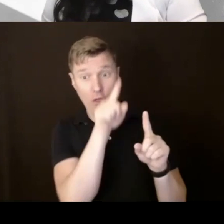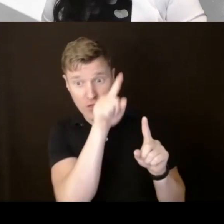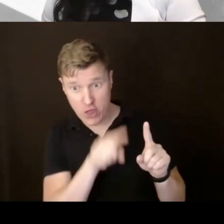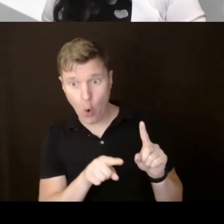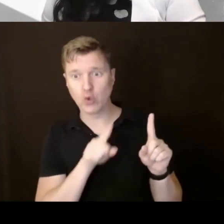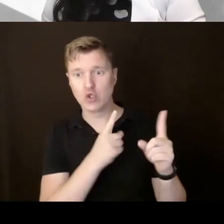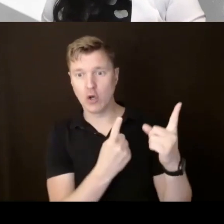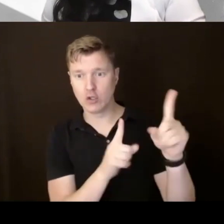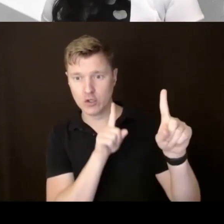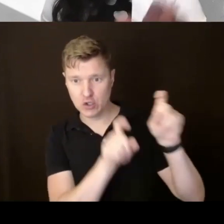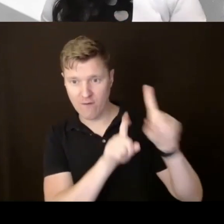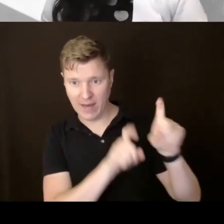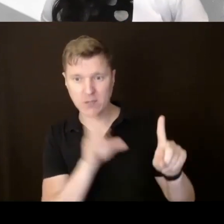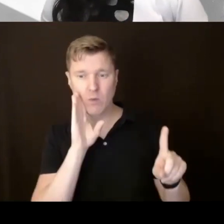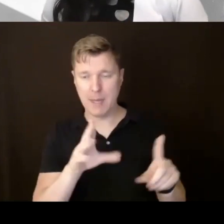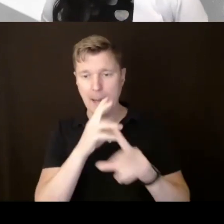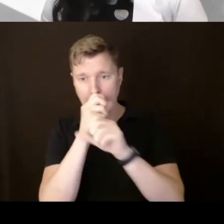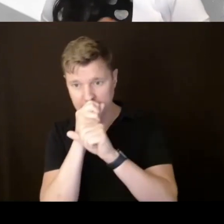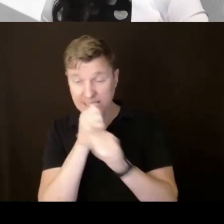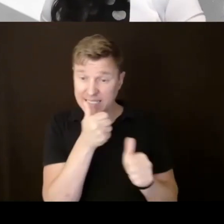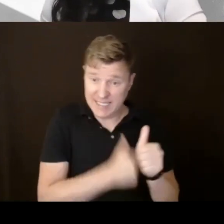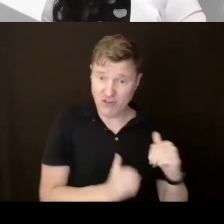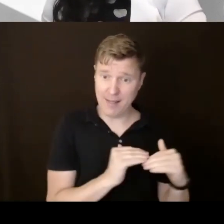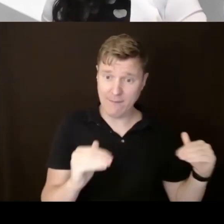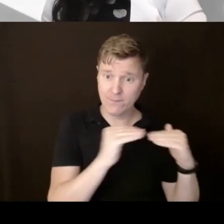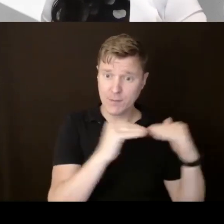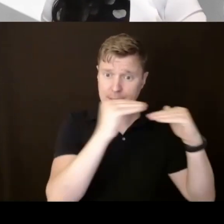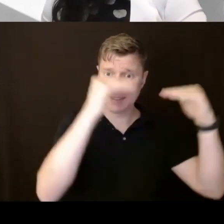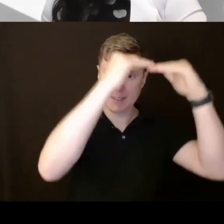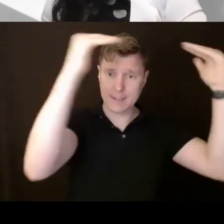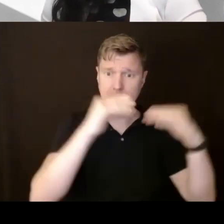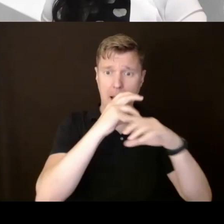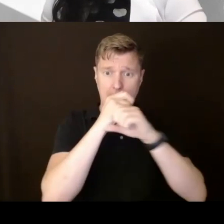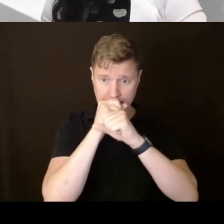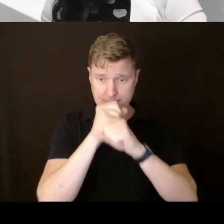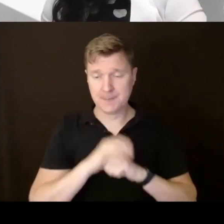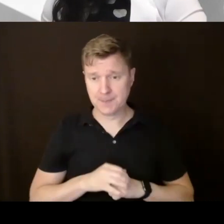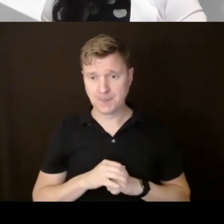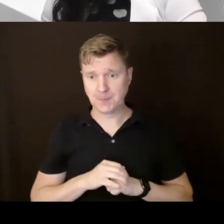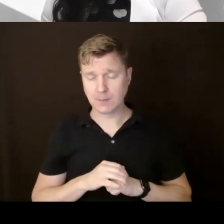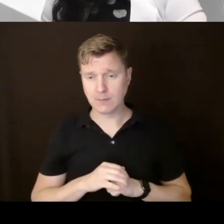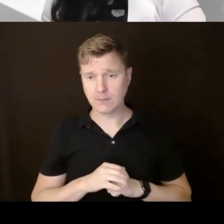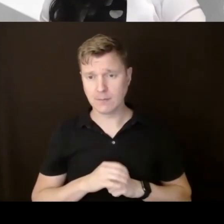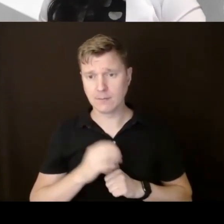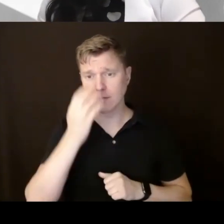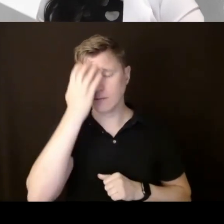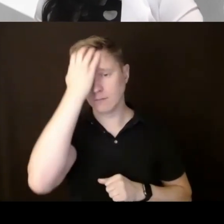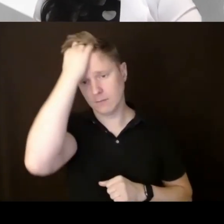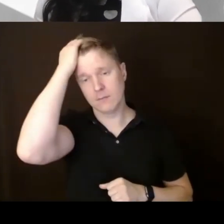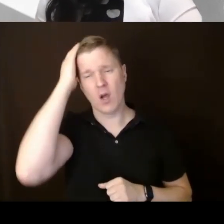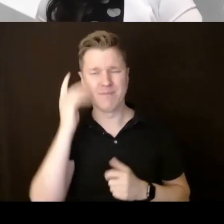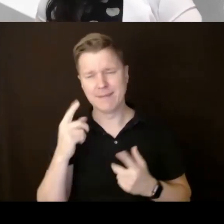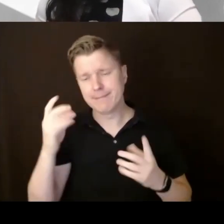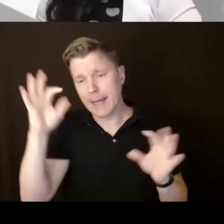would be surveying at every level on an anonymous basis. And that's because just what